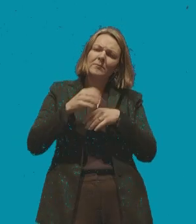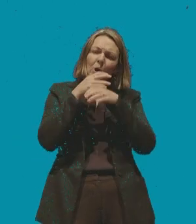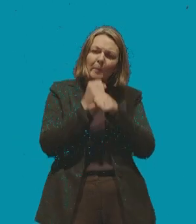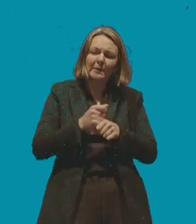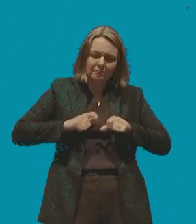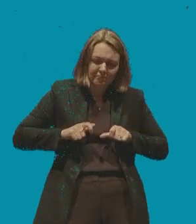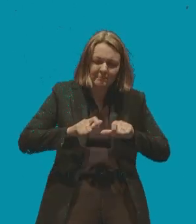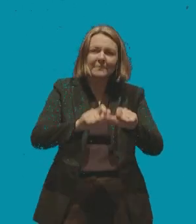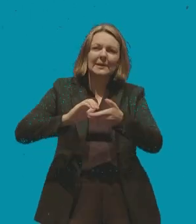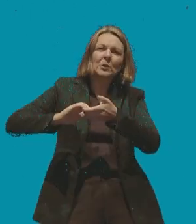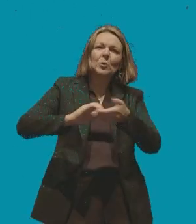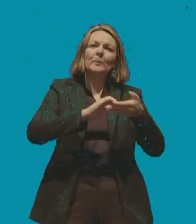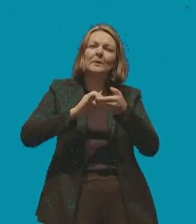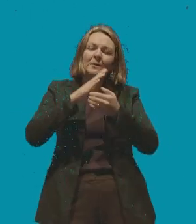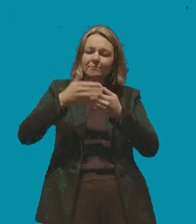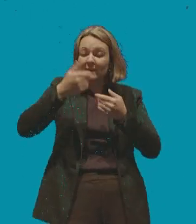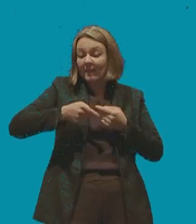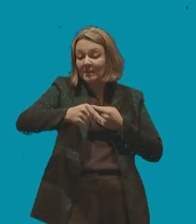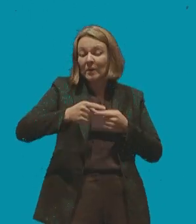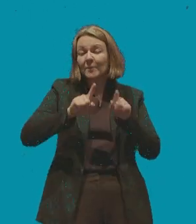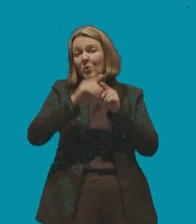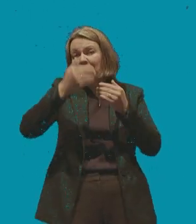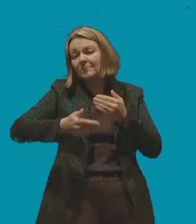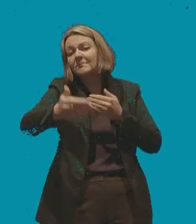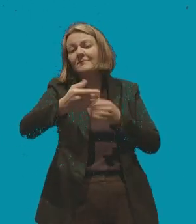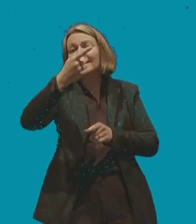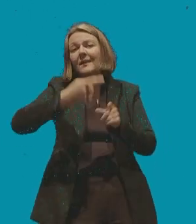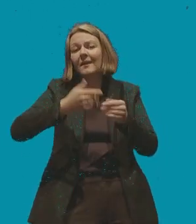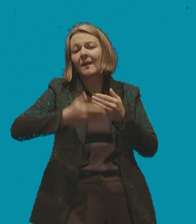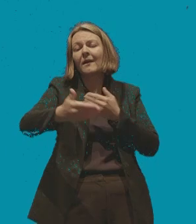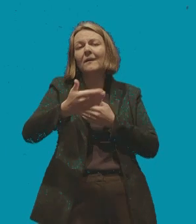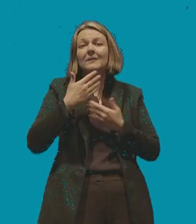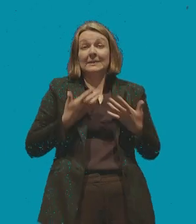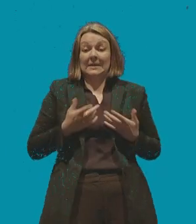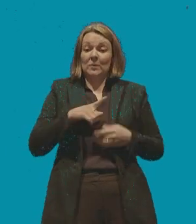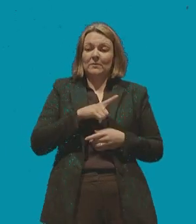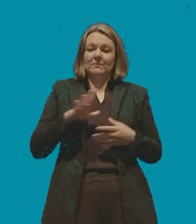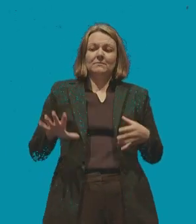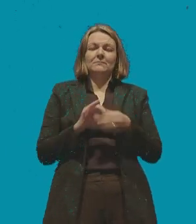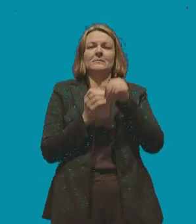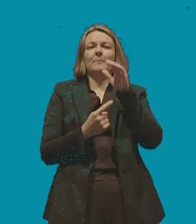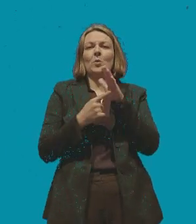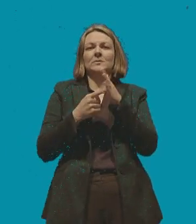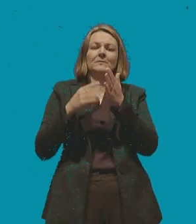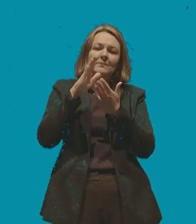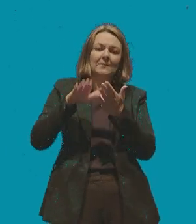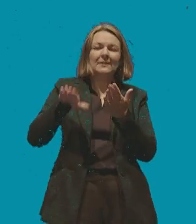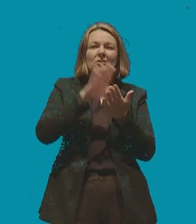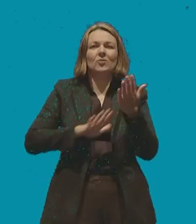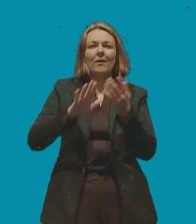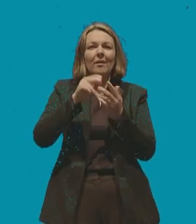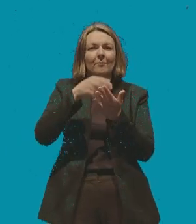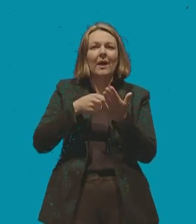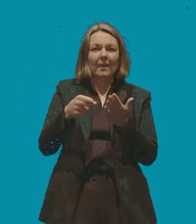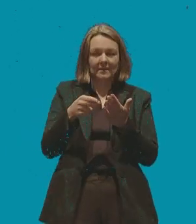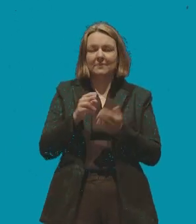unity into this week and the year ahead. And that starts with the assessment of our national ballot result. In the days gone by, we